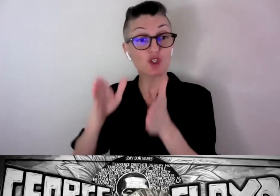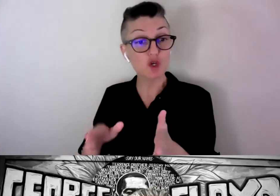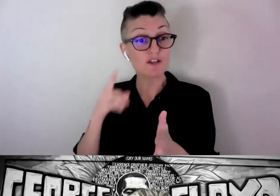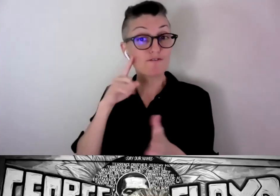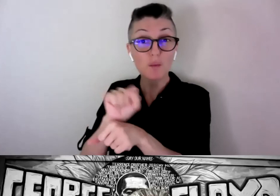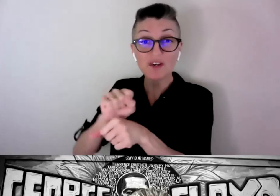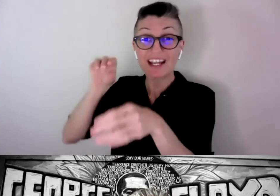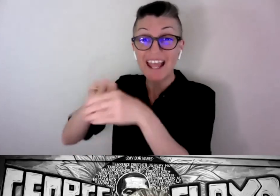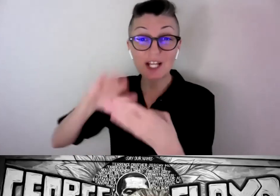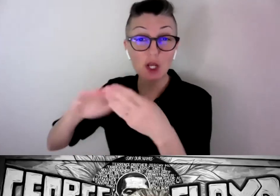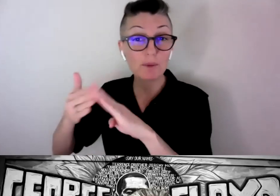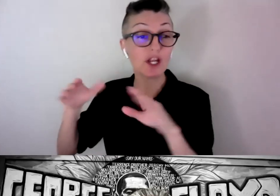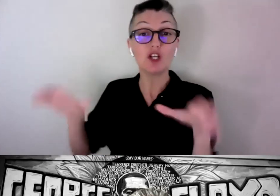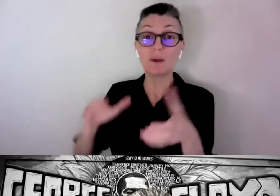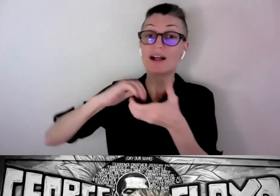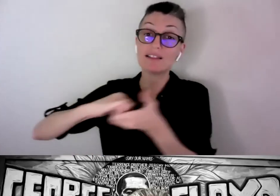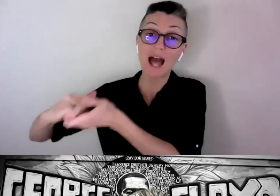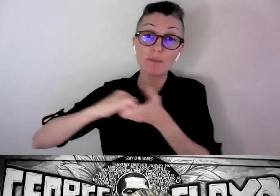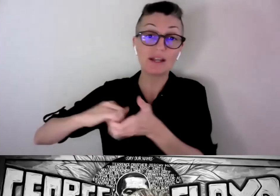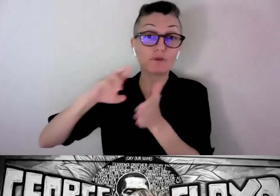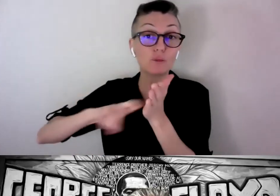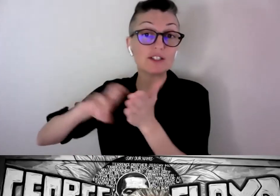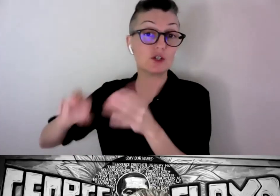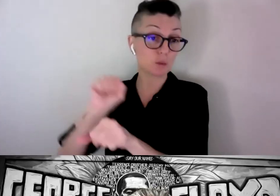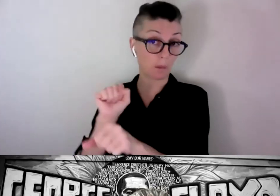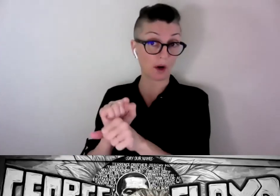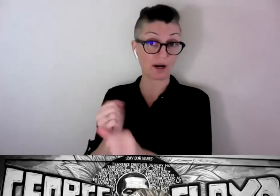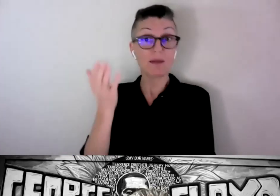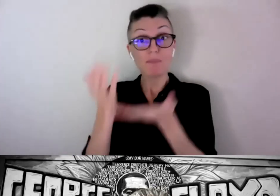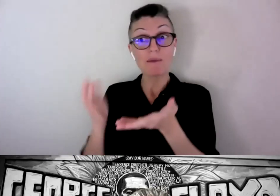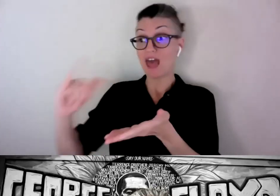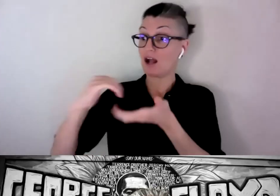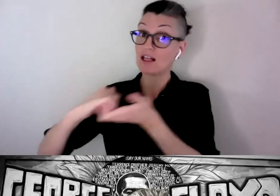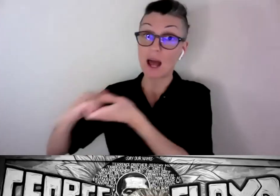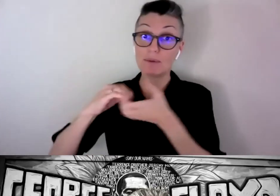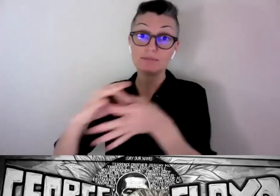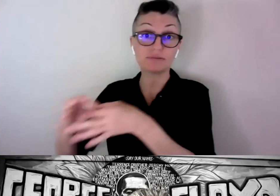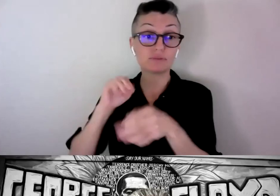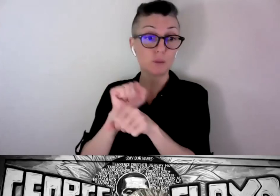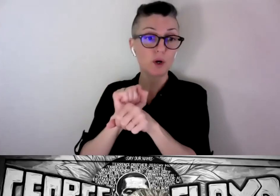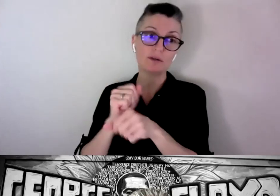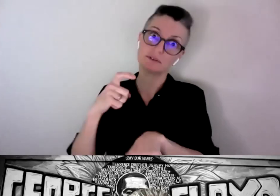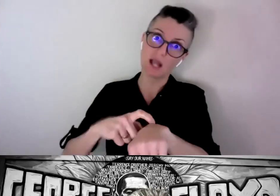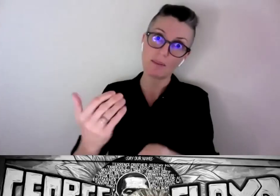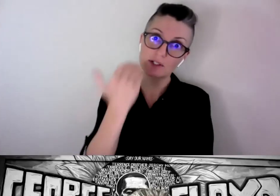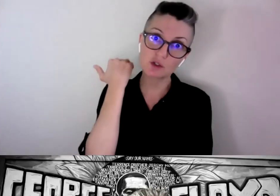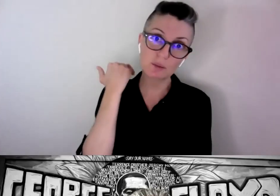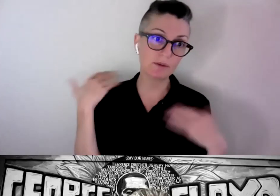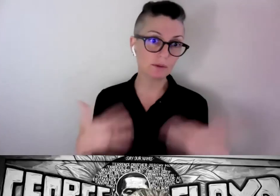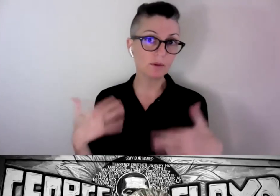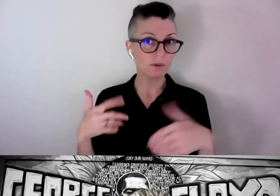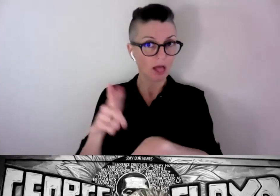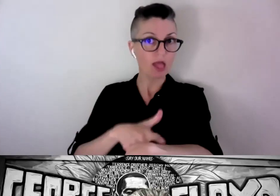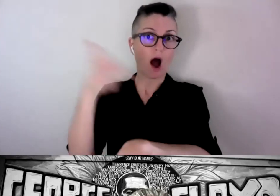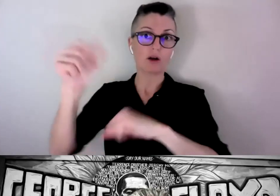for doing collaborative work, right? Even though that might take longer, because doing collaborative work takes